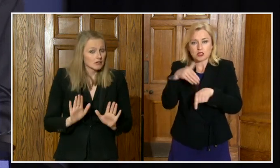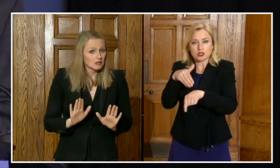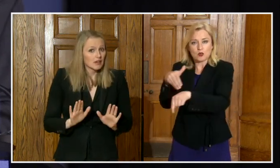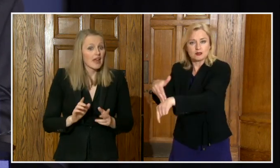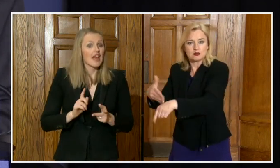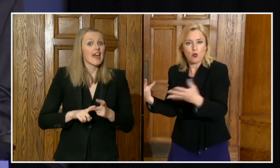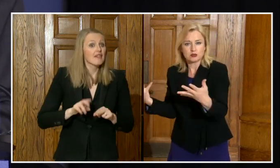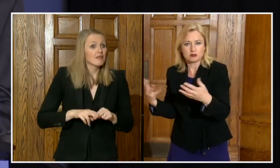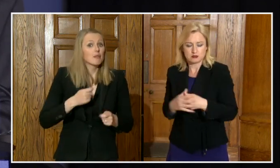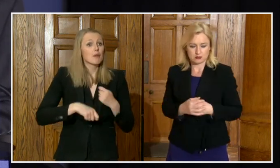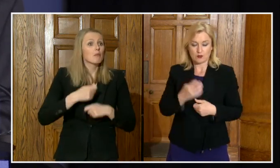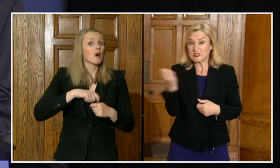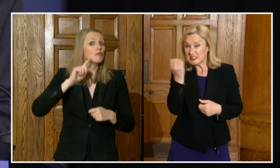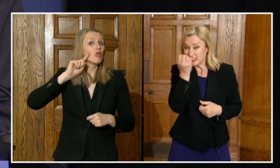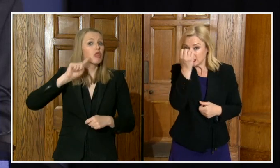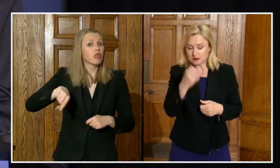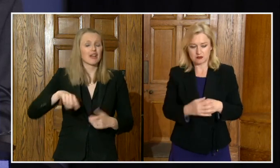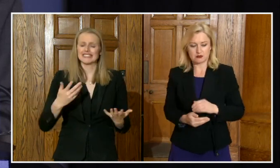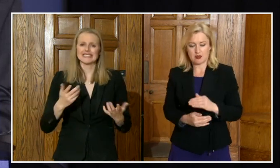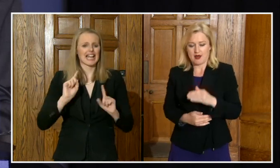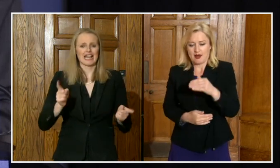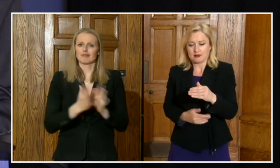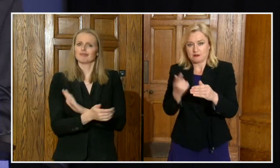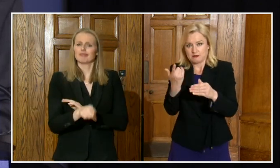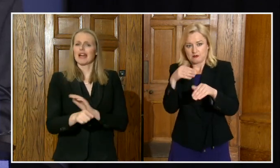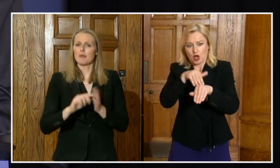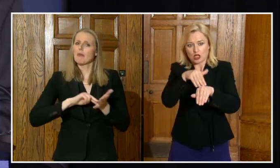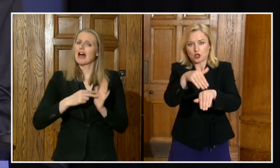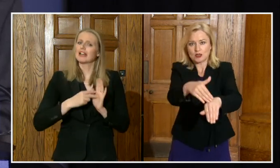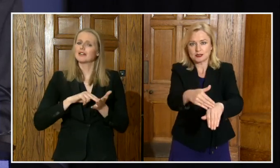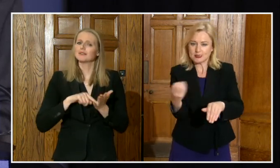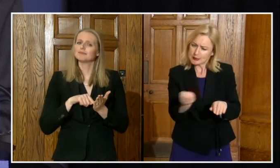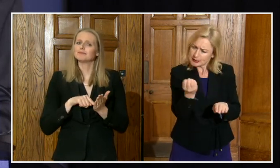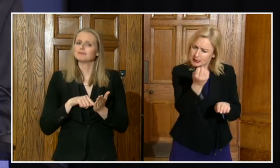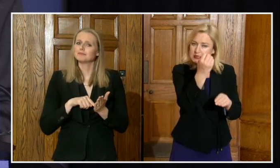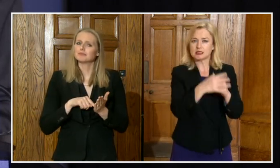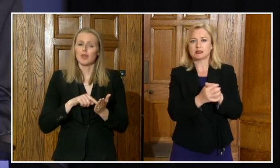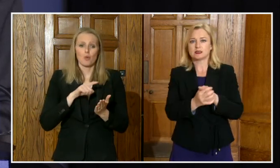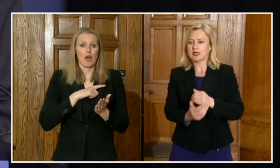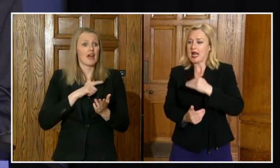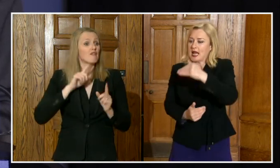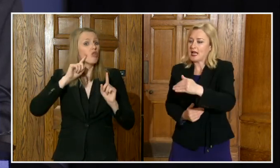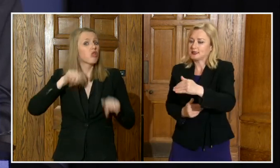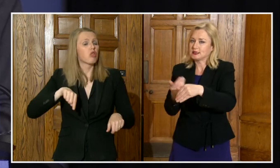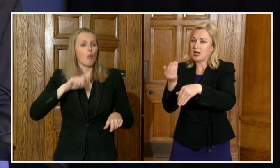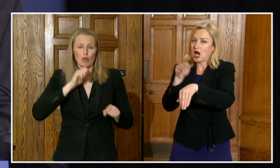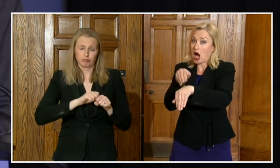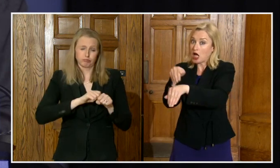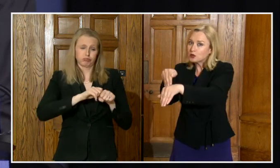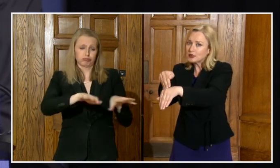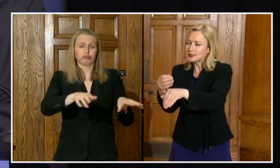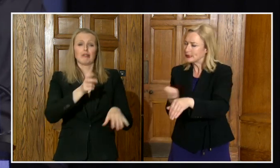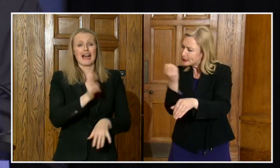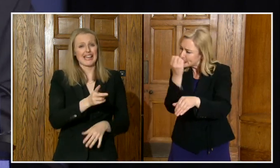or any consequence in terms of the impact of the virus in terms of community transmission. And to do